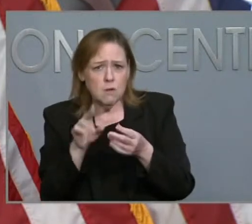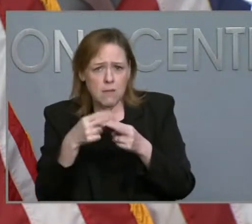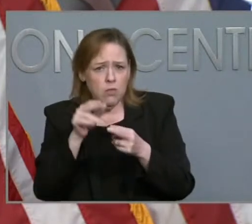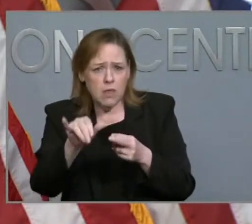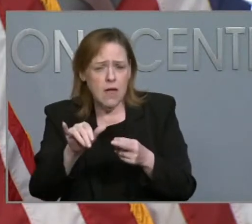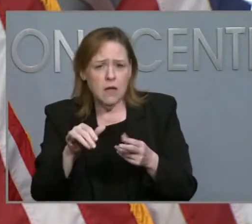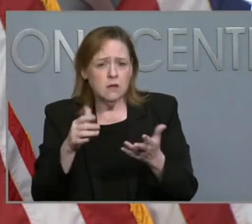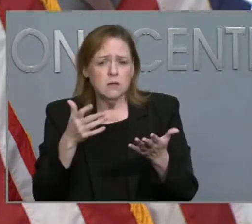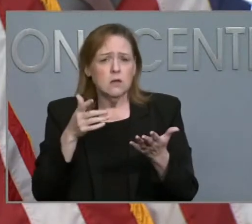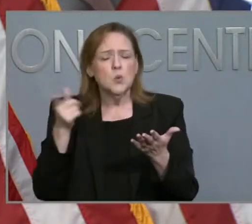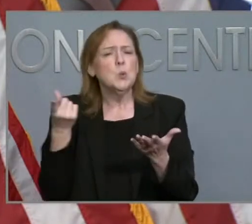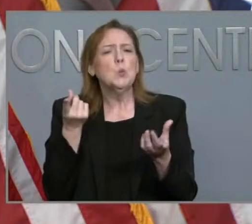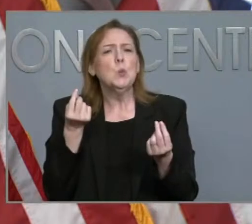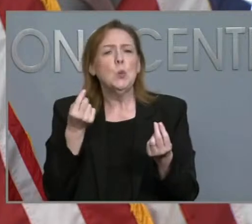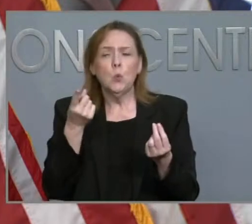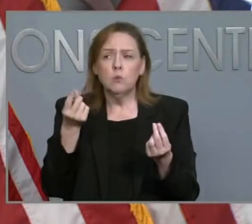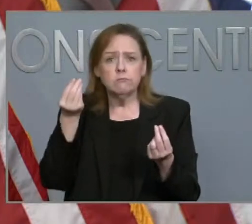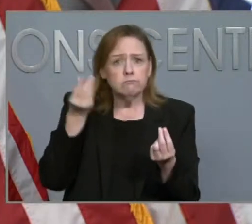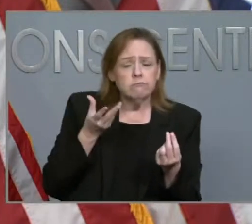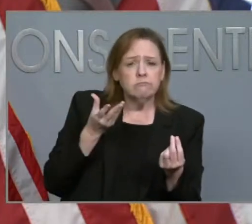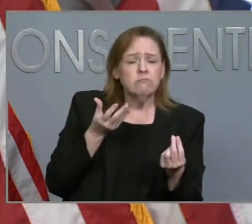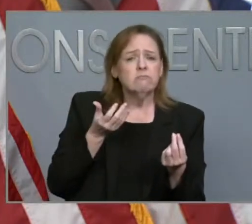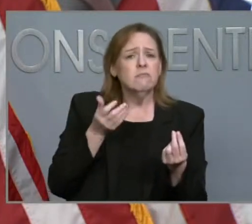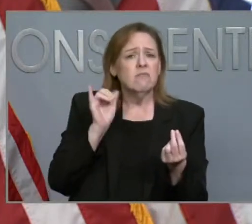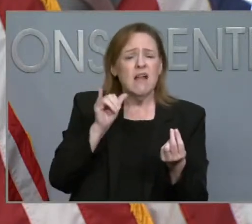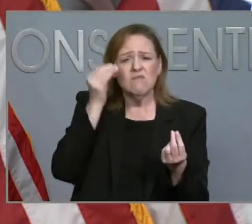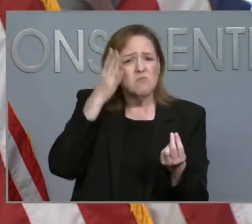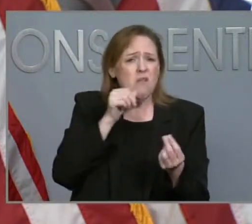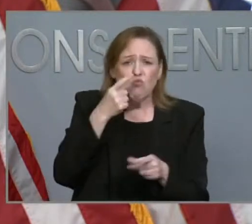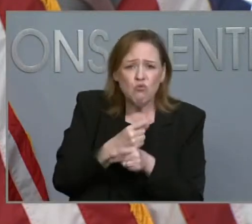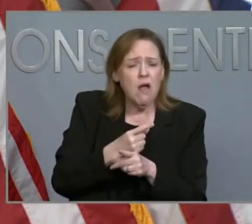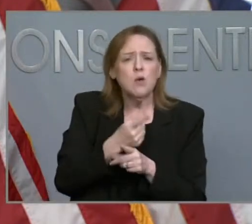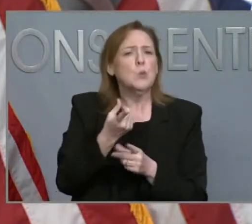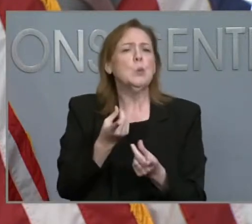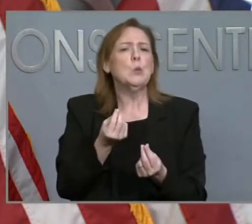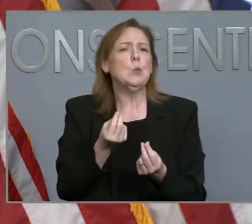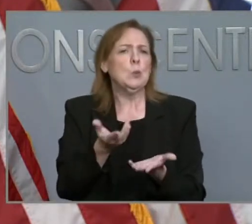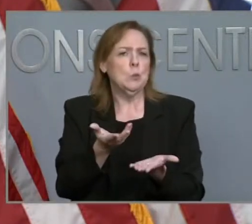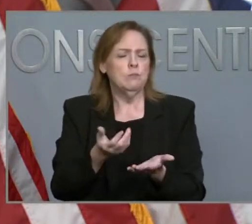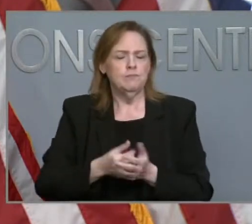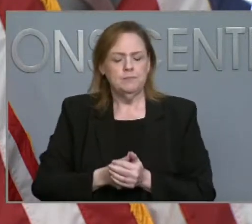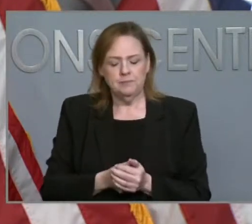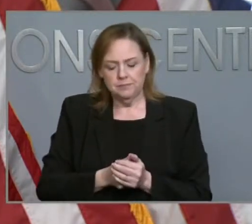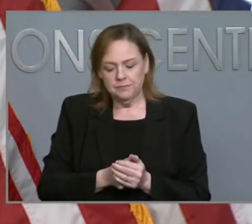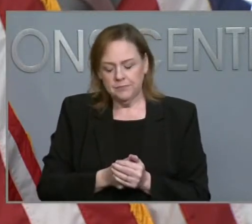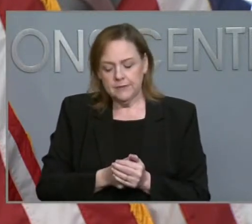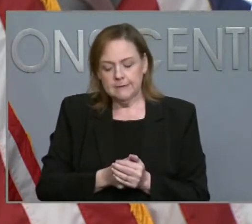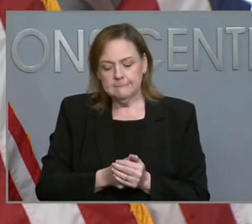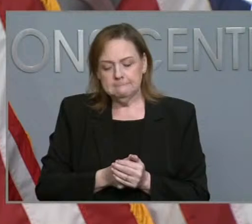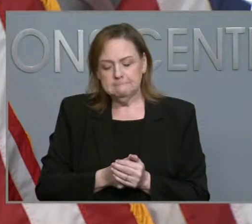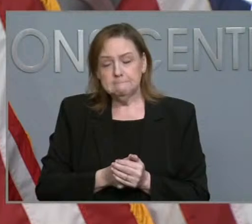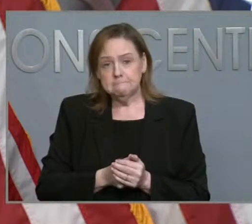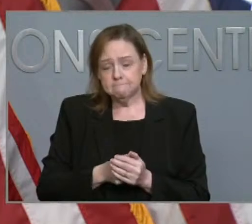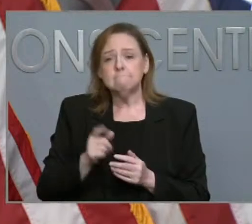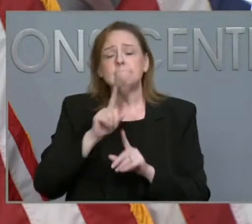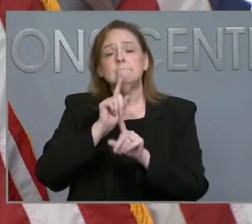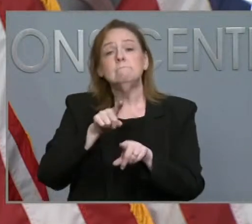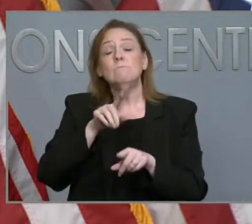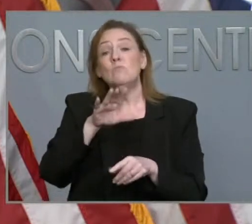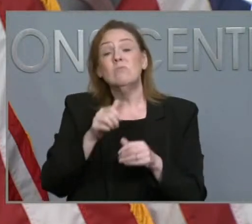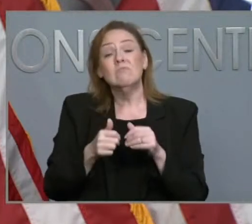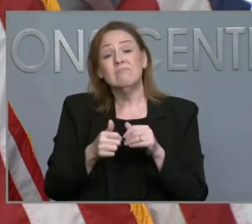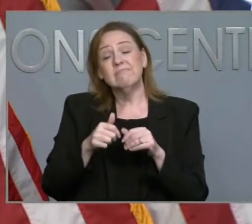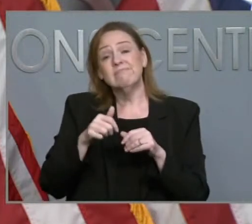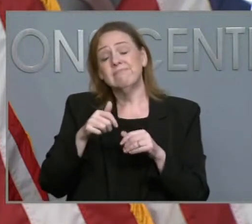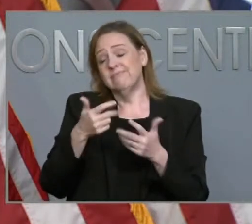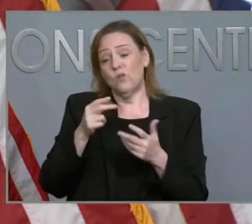of falsehoods. So, North Carolina elections, like most of our